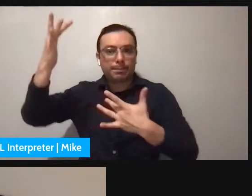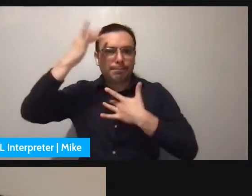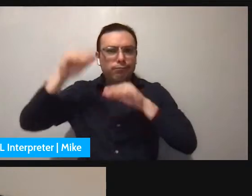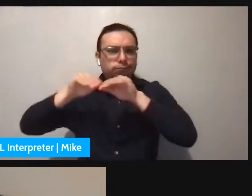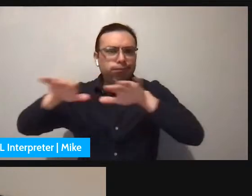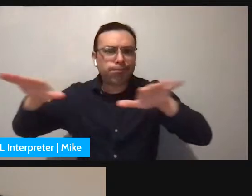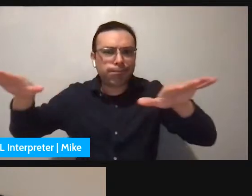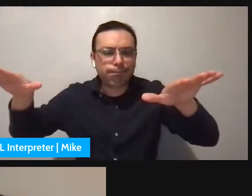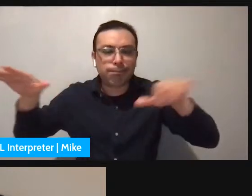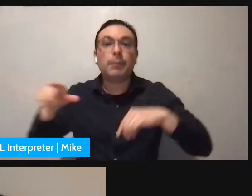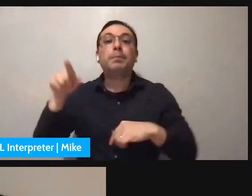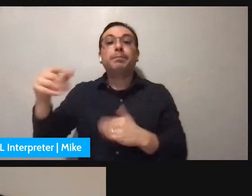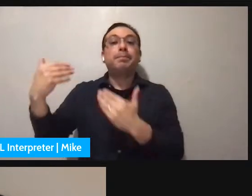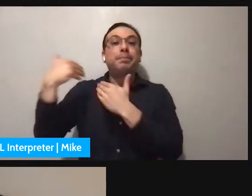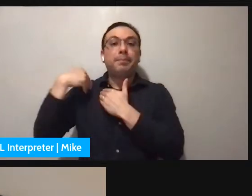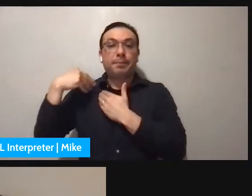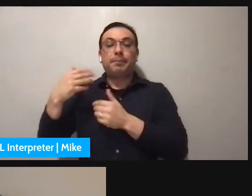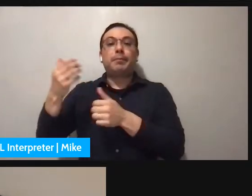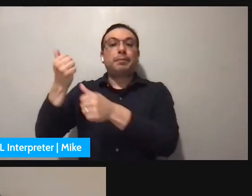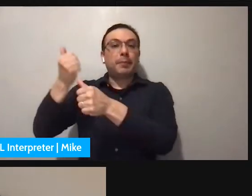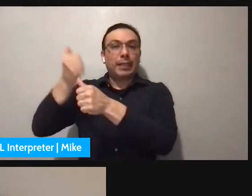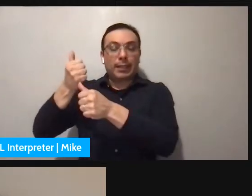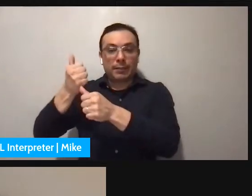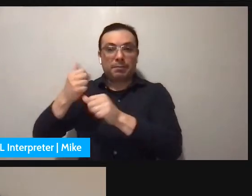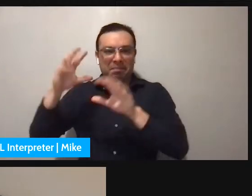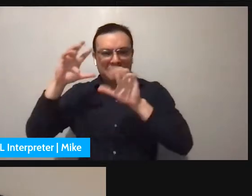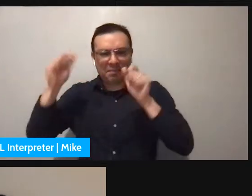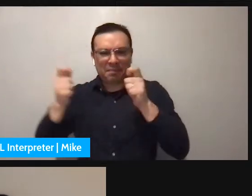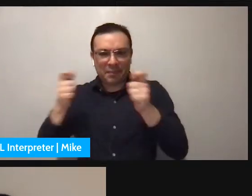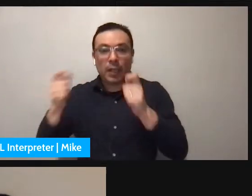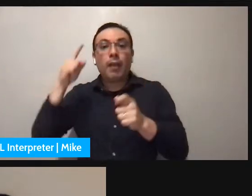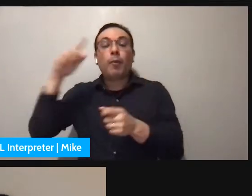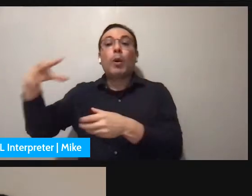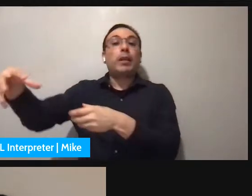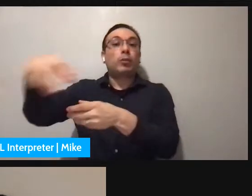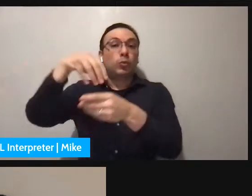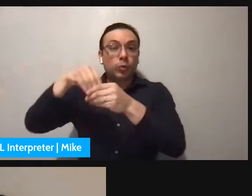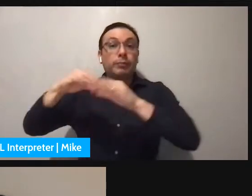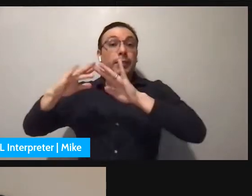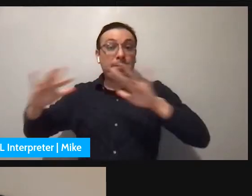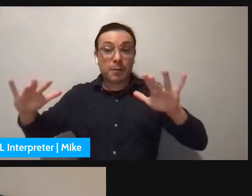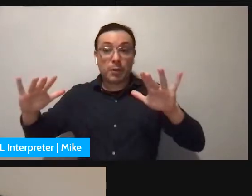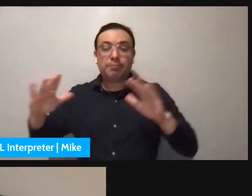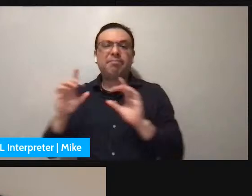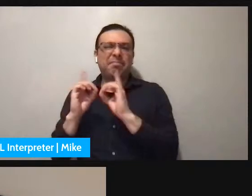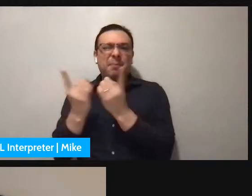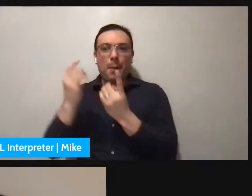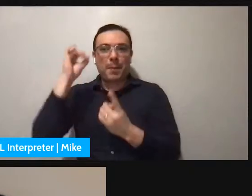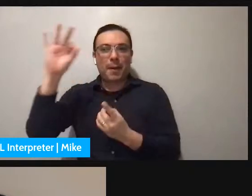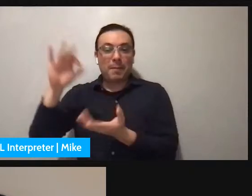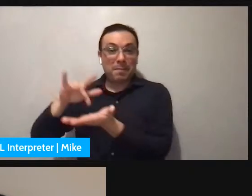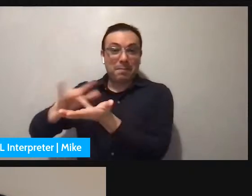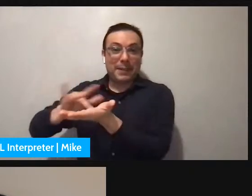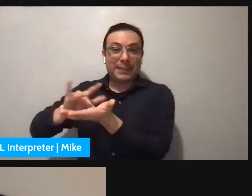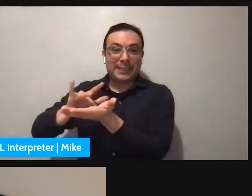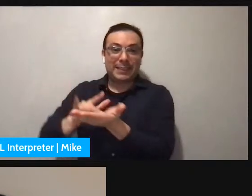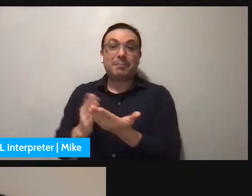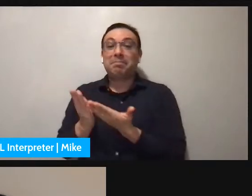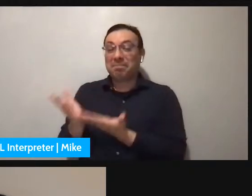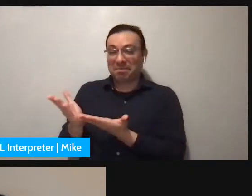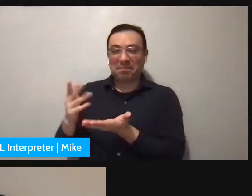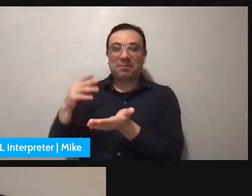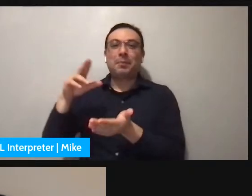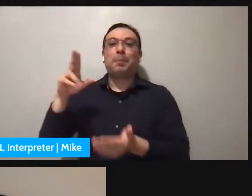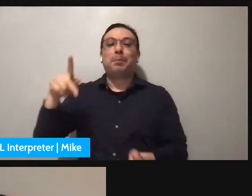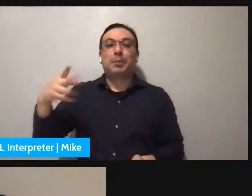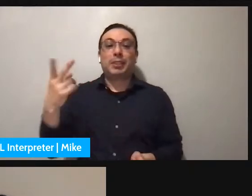the Associate Vice Chair for Diversity and Inclusion for the Department of Medicine. Additionally, Dr. Irvin has been working with